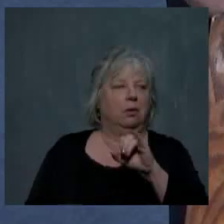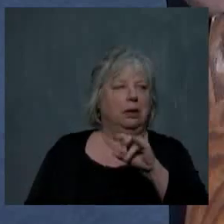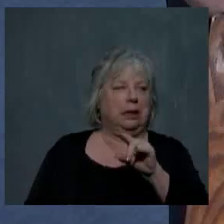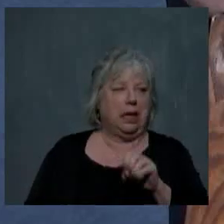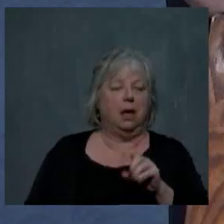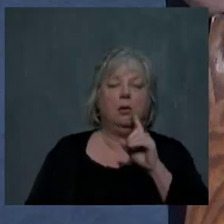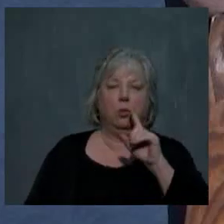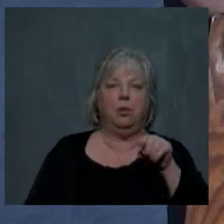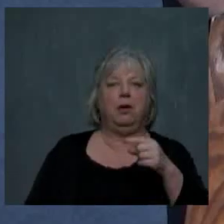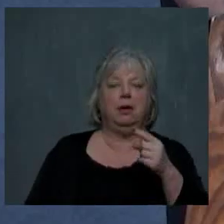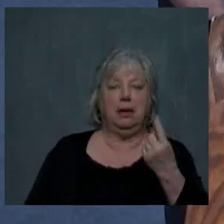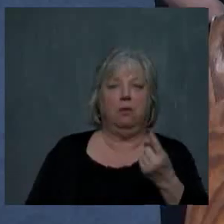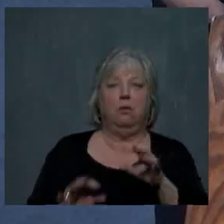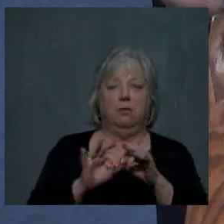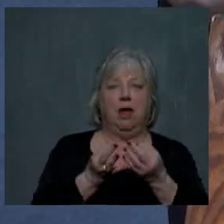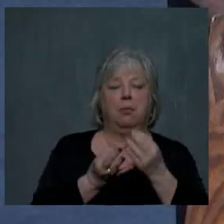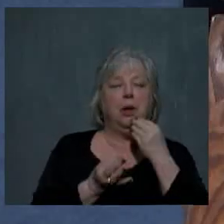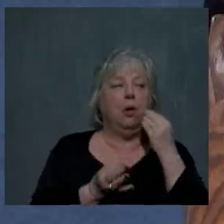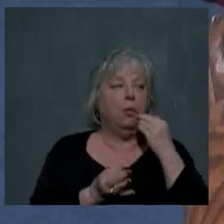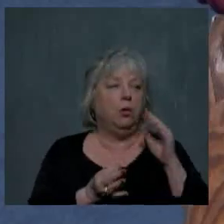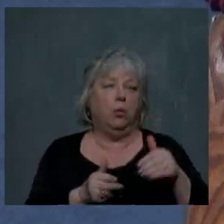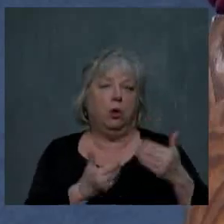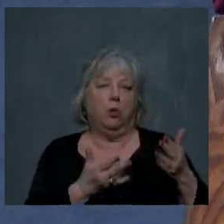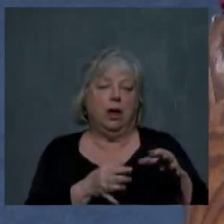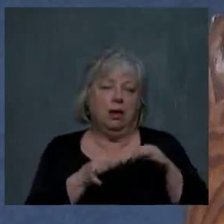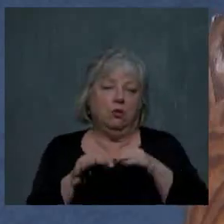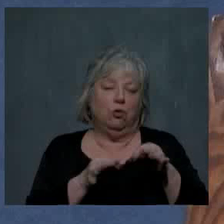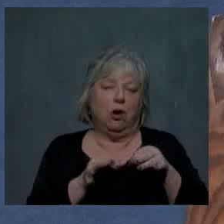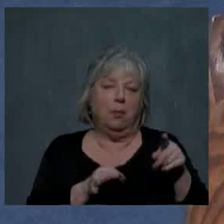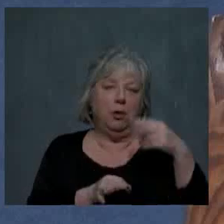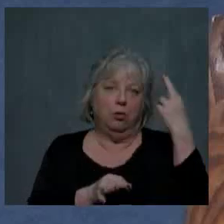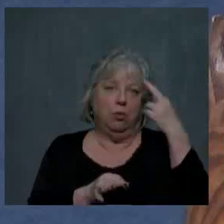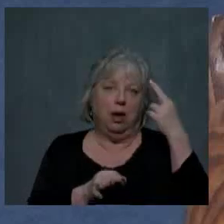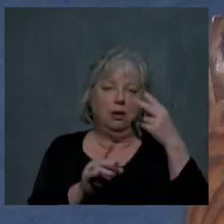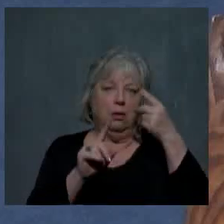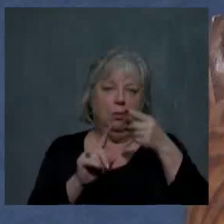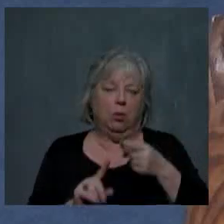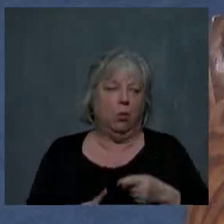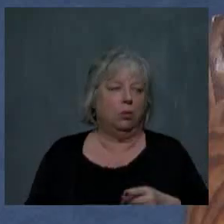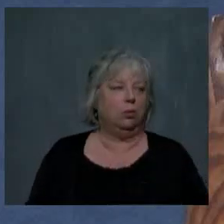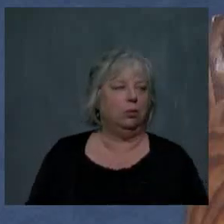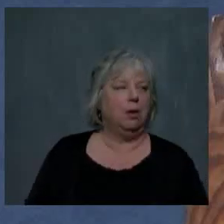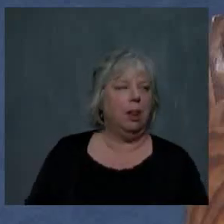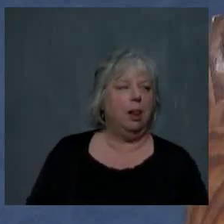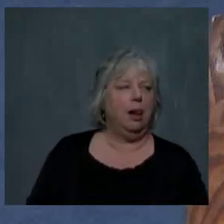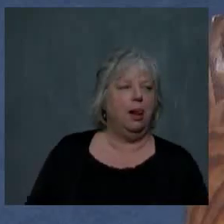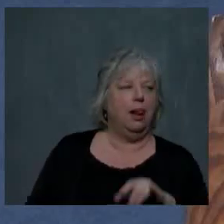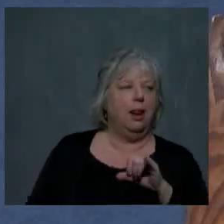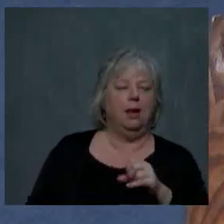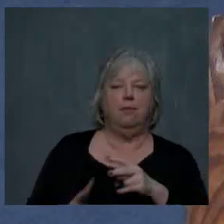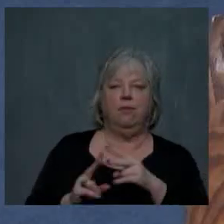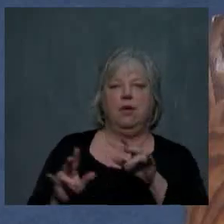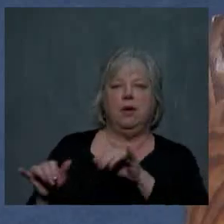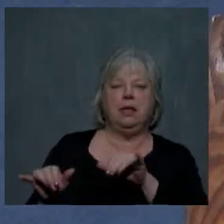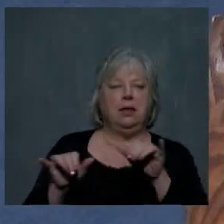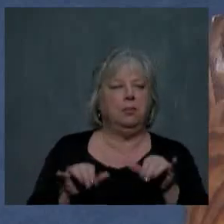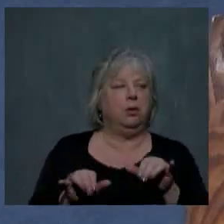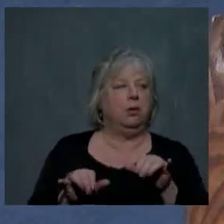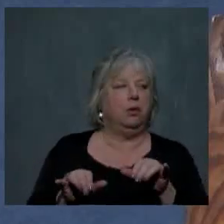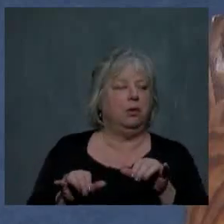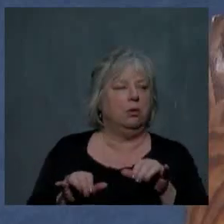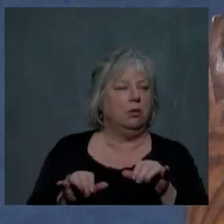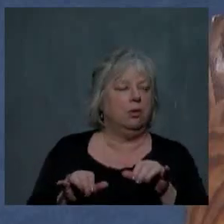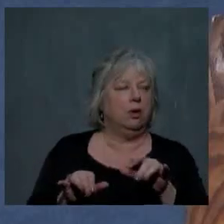And Robin, do you want to go ahead and just describe a little bit your development rationale and what you've got planned? Yes, it's very similar to Larry